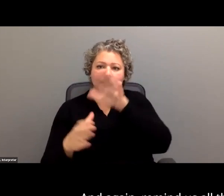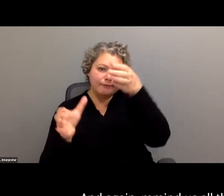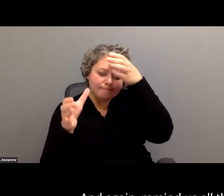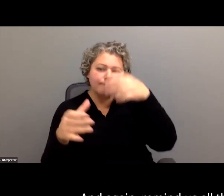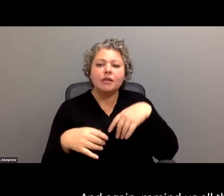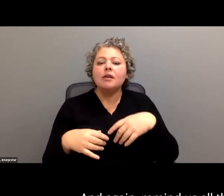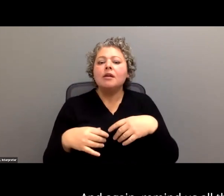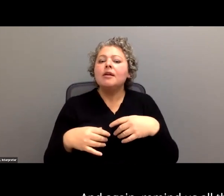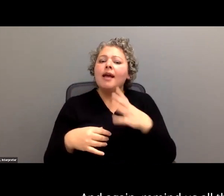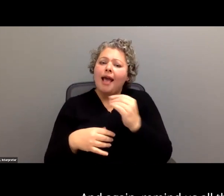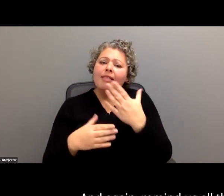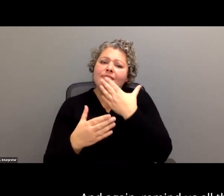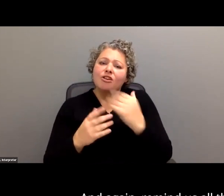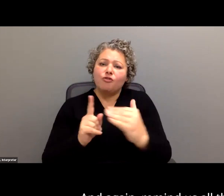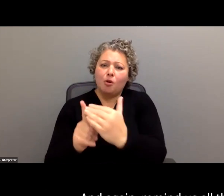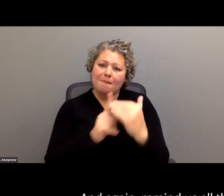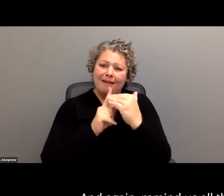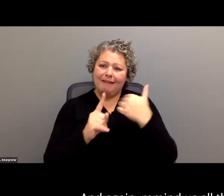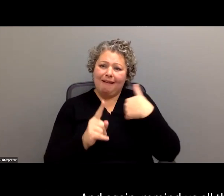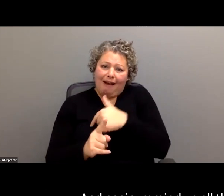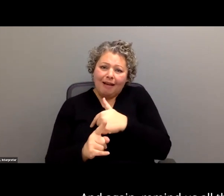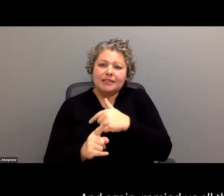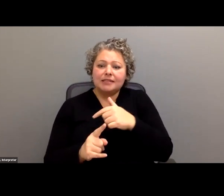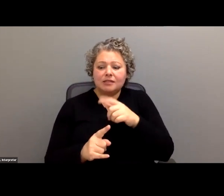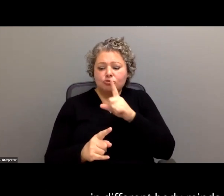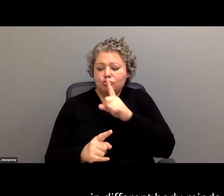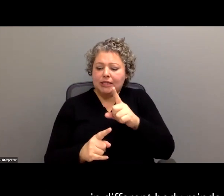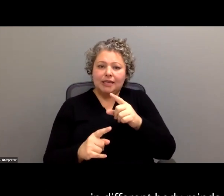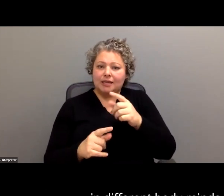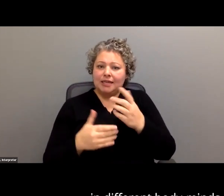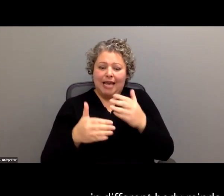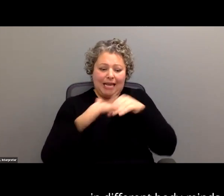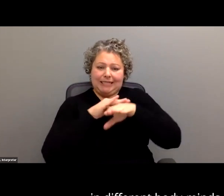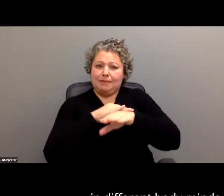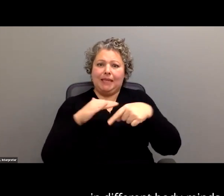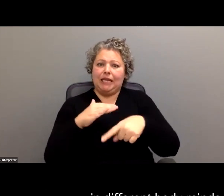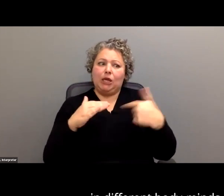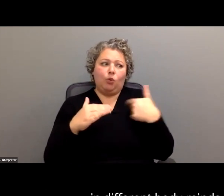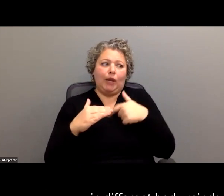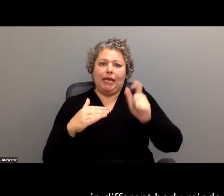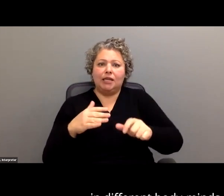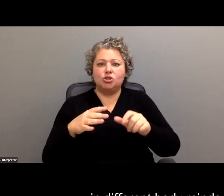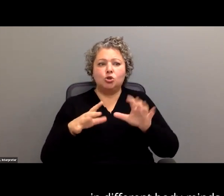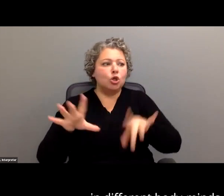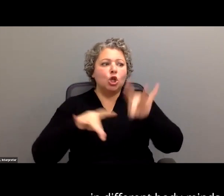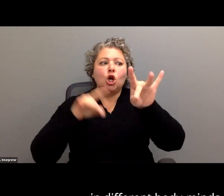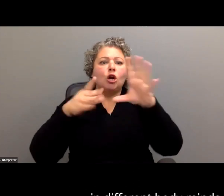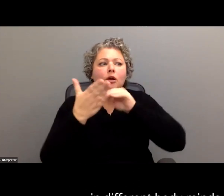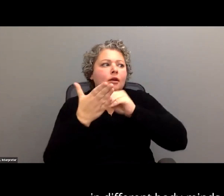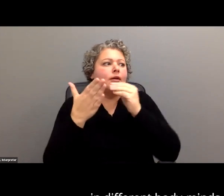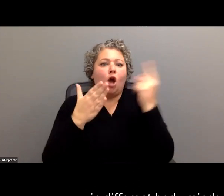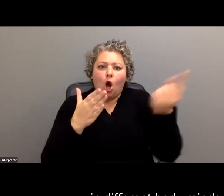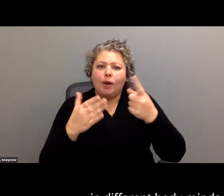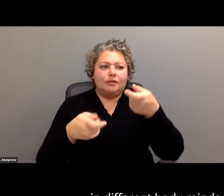an ongoing practice that adapts to different situations in different body minds. No one's perfect at